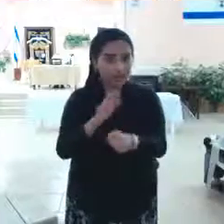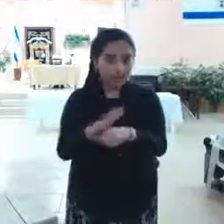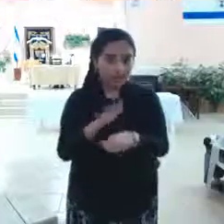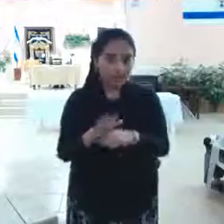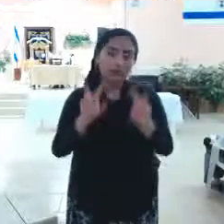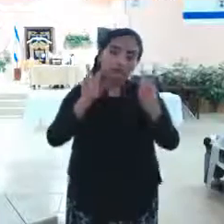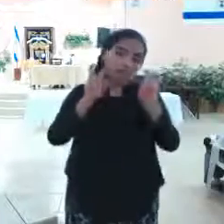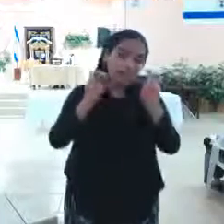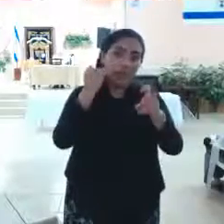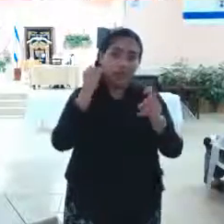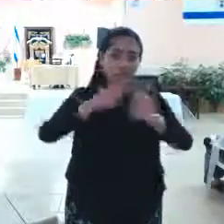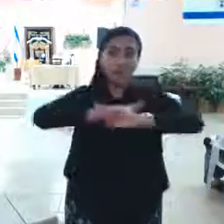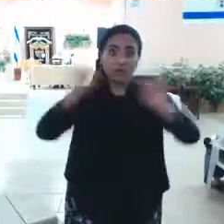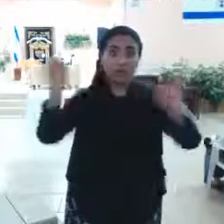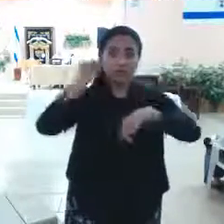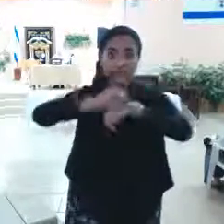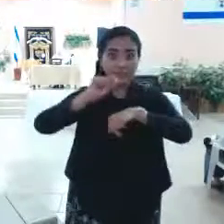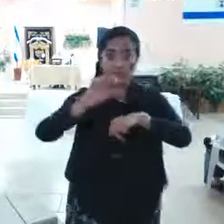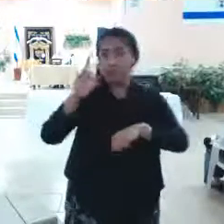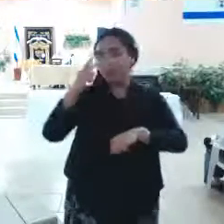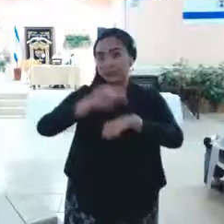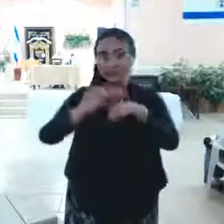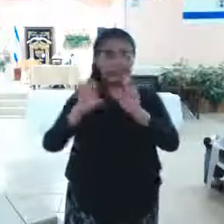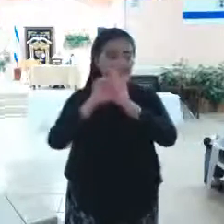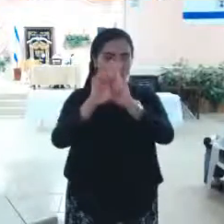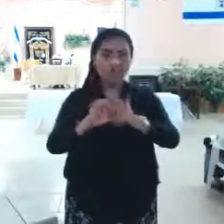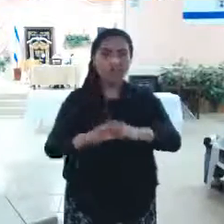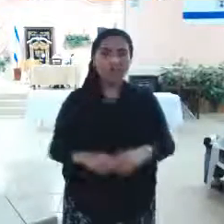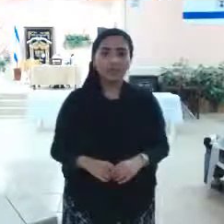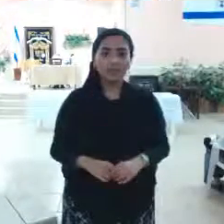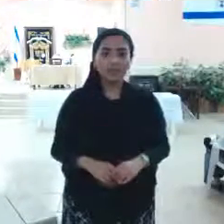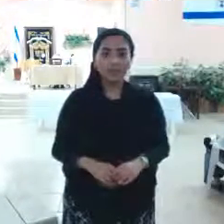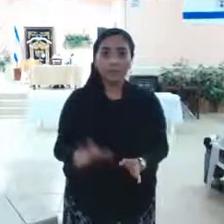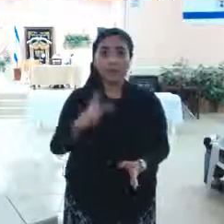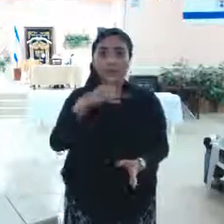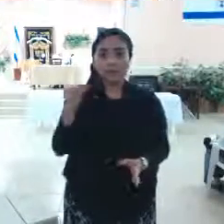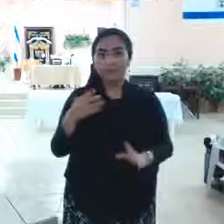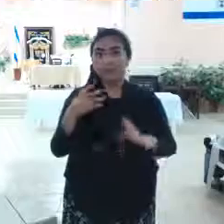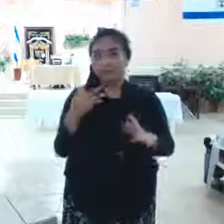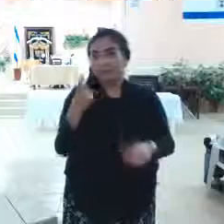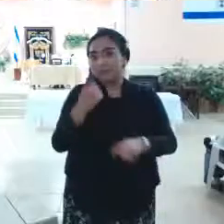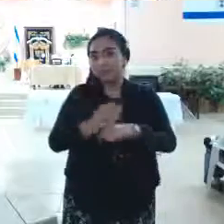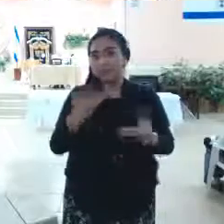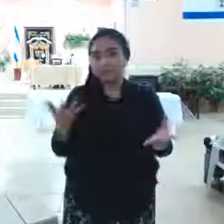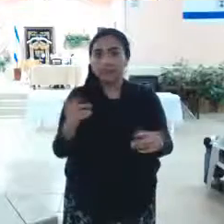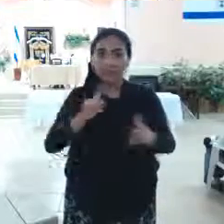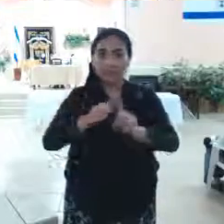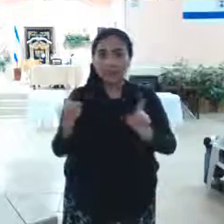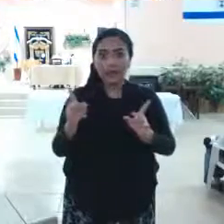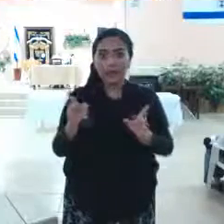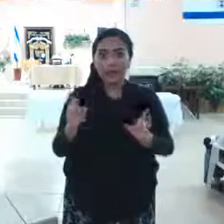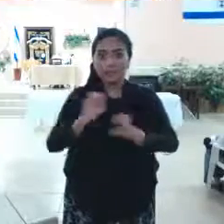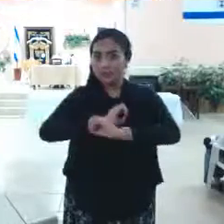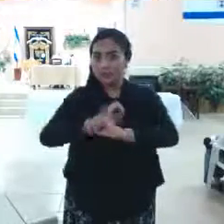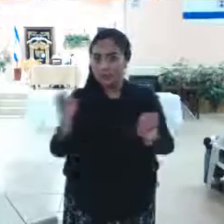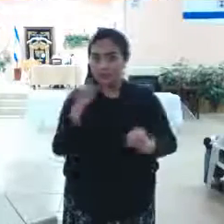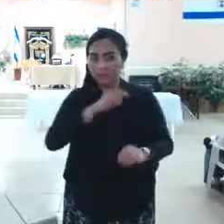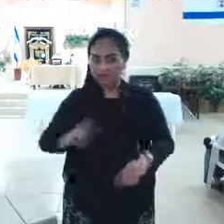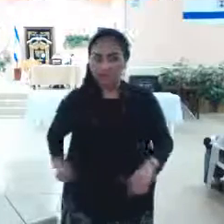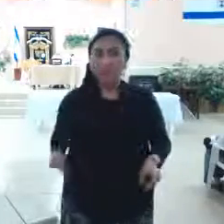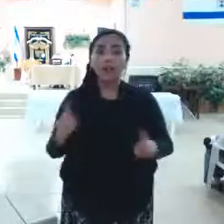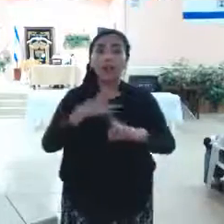all have the ways. Let's suppose that the third temple is already built. And of course, without the